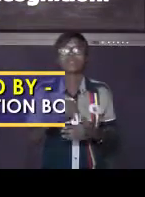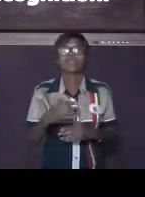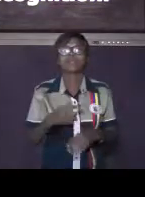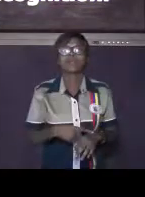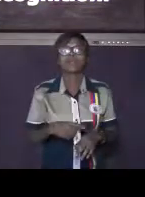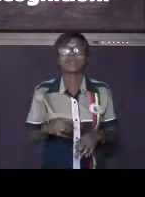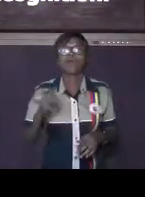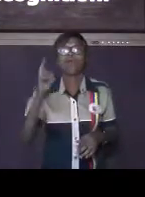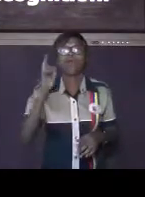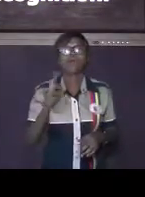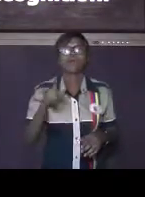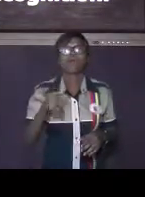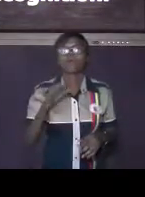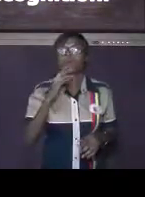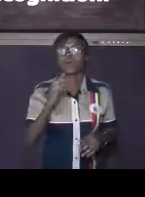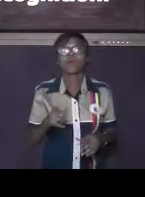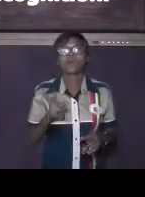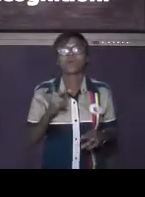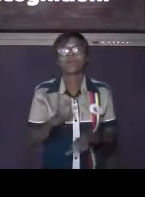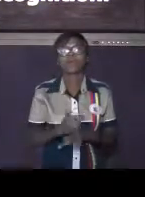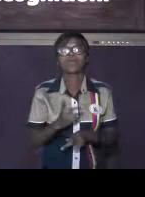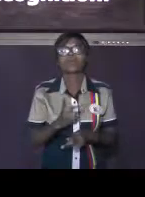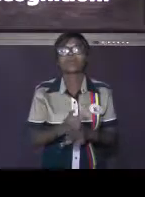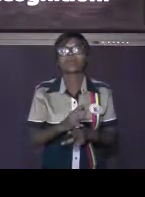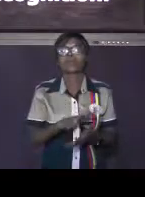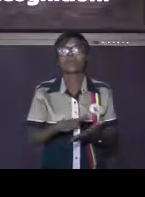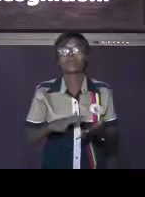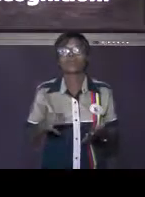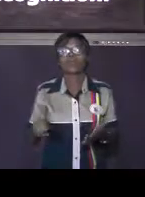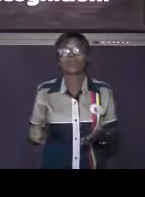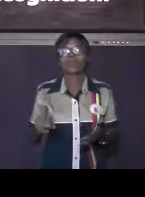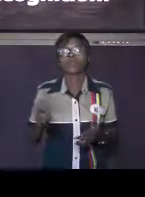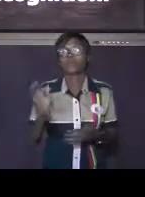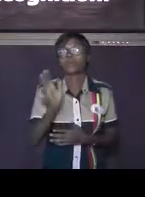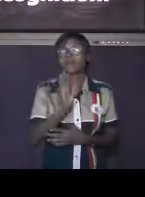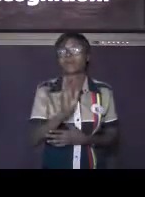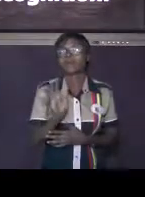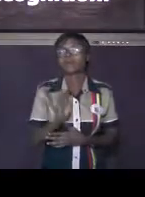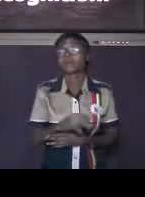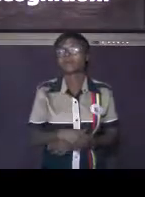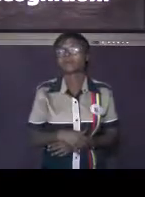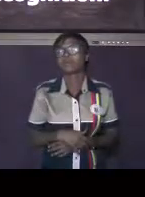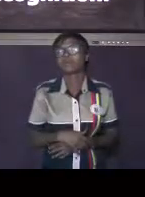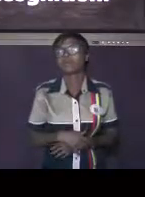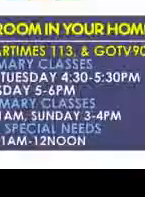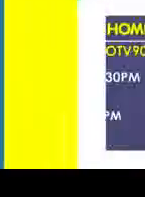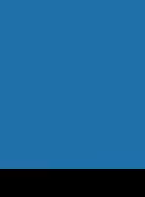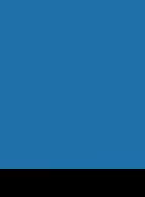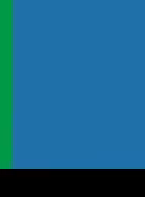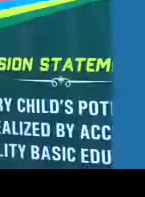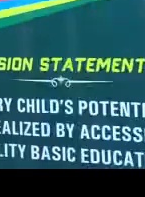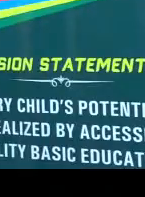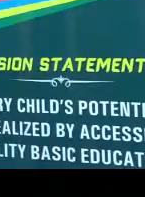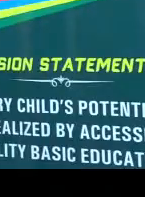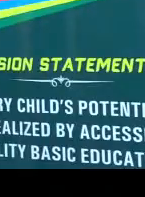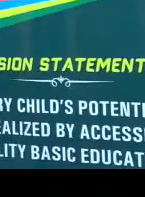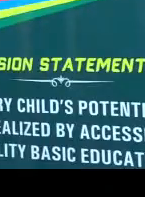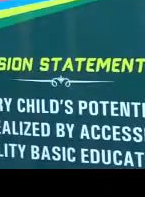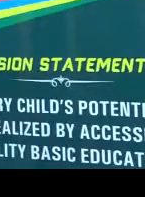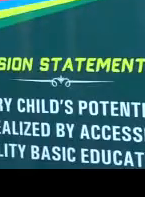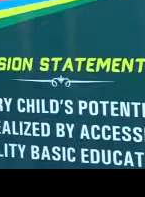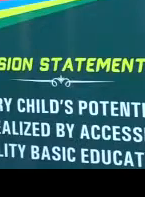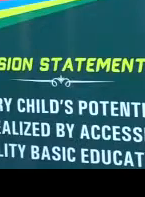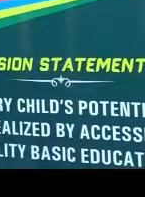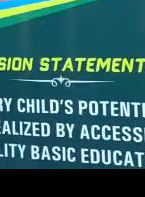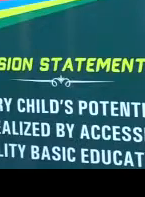next time, Uncle Popo says, keep on studying. Bye. Please encourage your